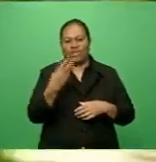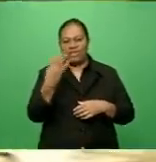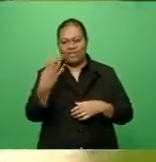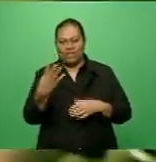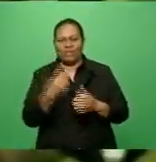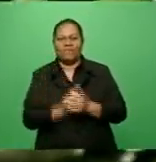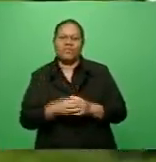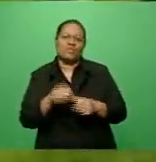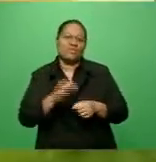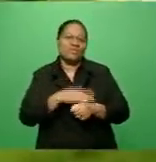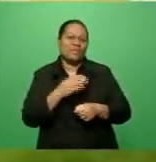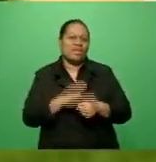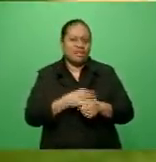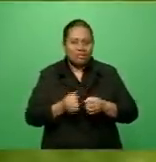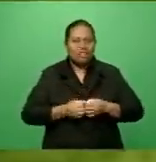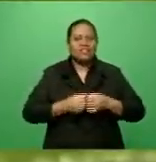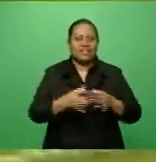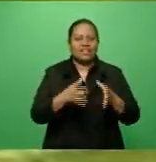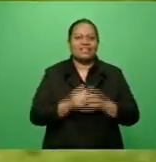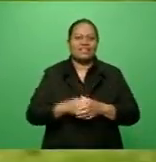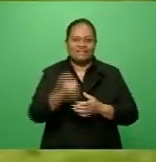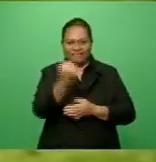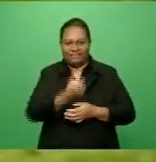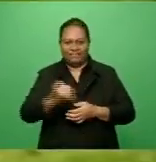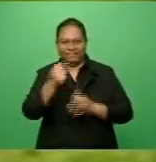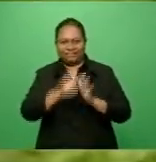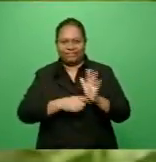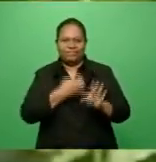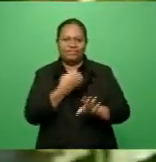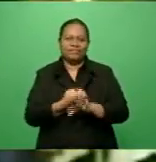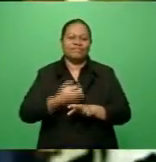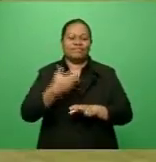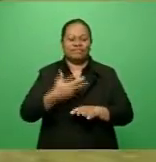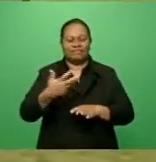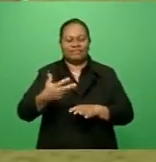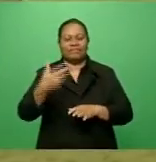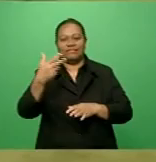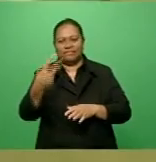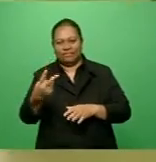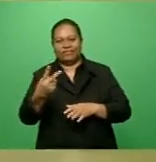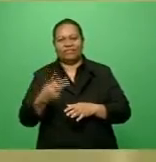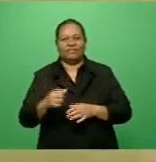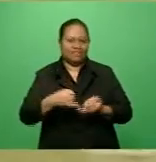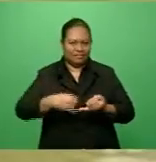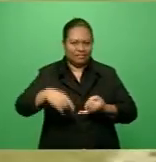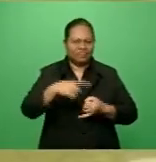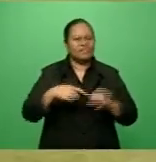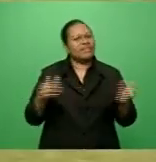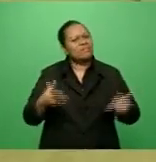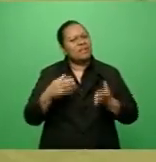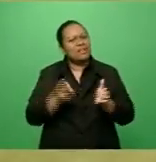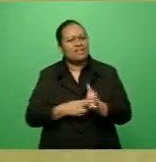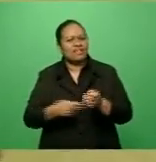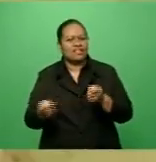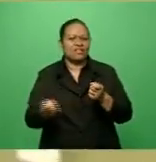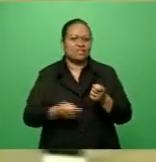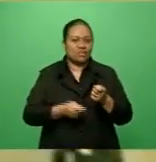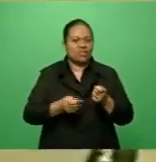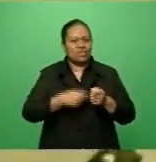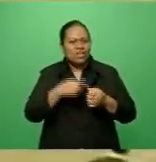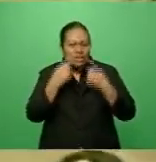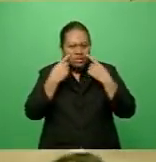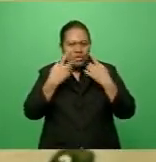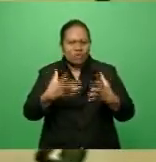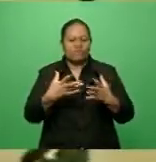434 after making his debut against Samoa on June 20th, 1992 in Suva. He played for both Naita Siri and Suva in